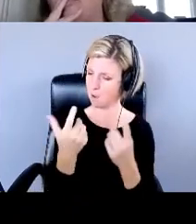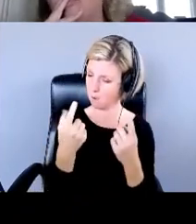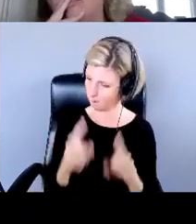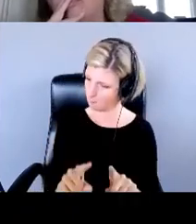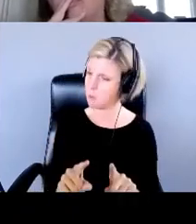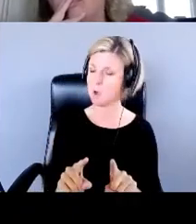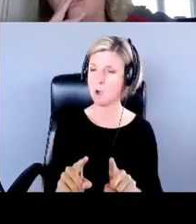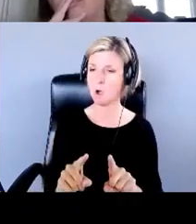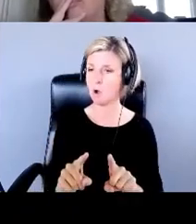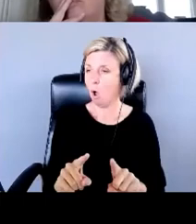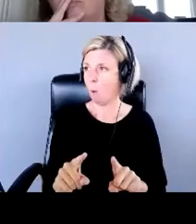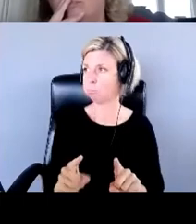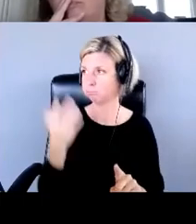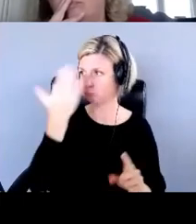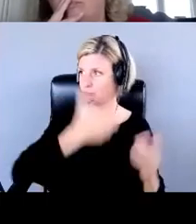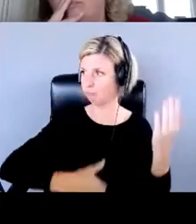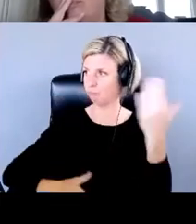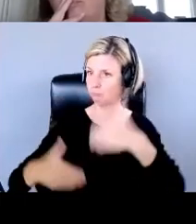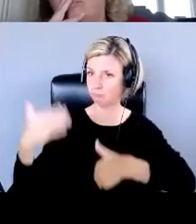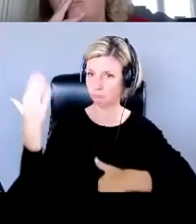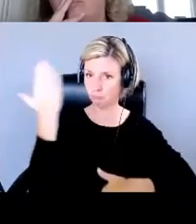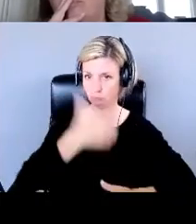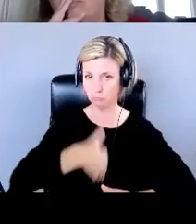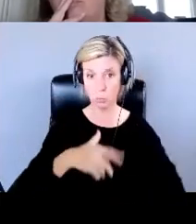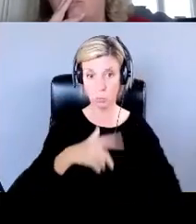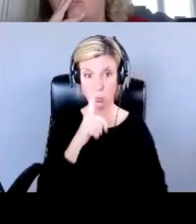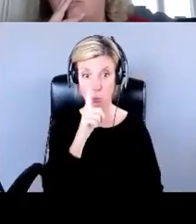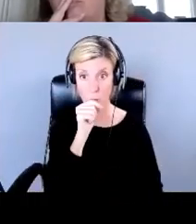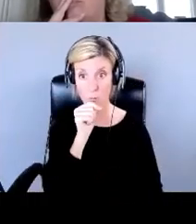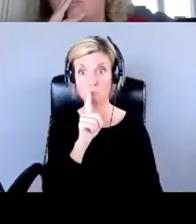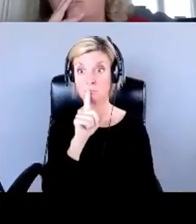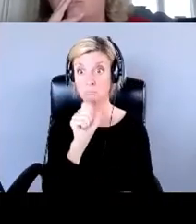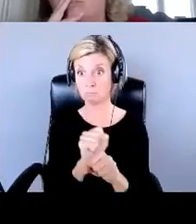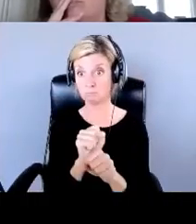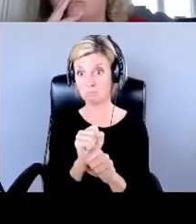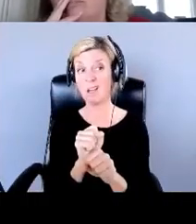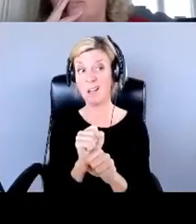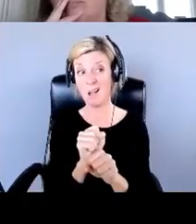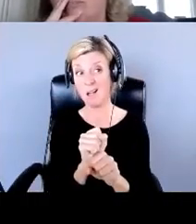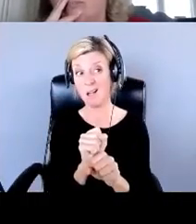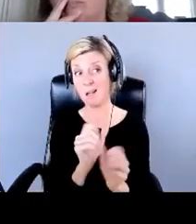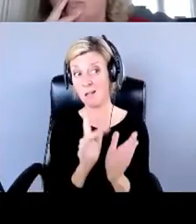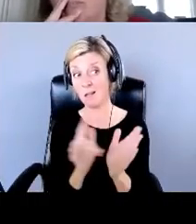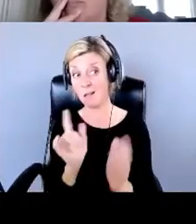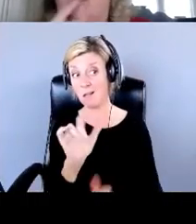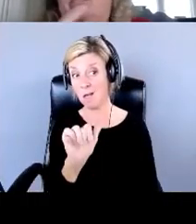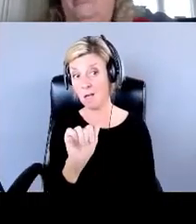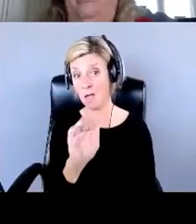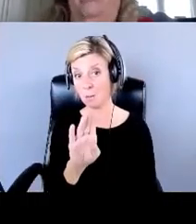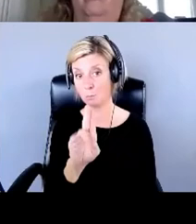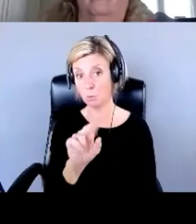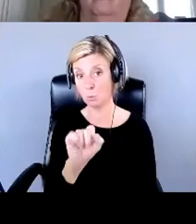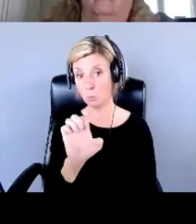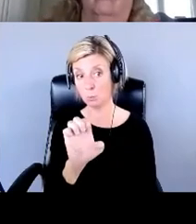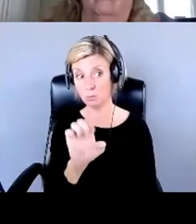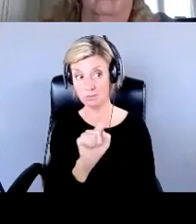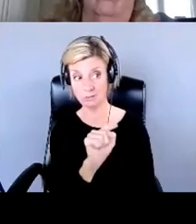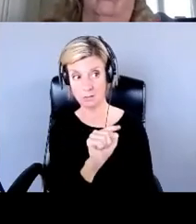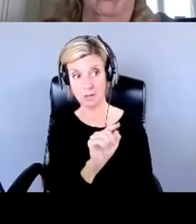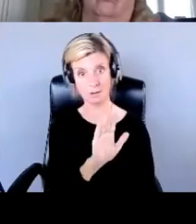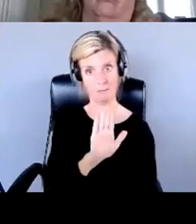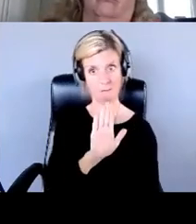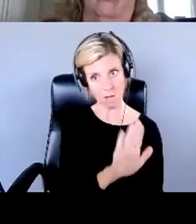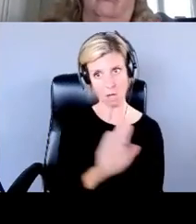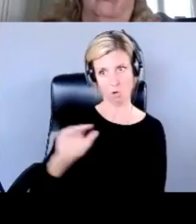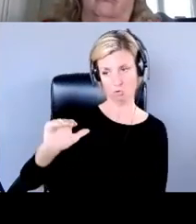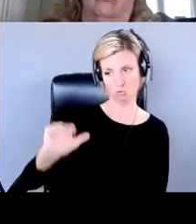who abuse often happen to be a person's children or their grandchildren, which comes along